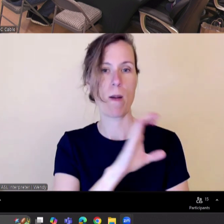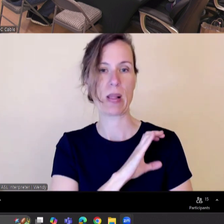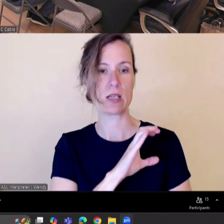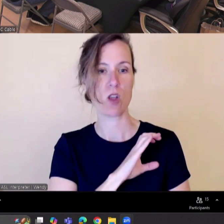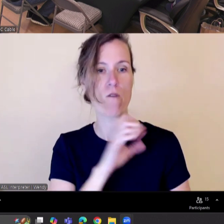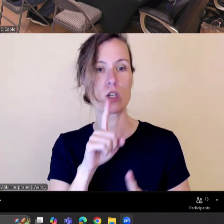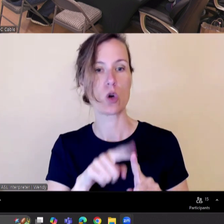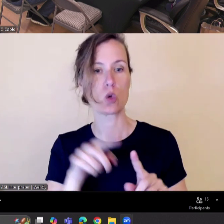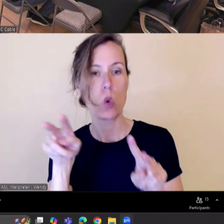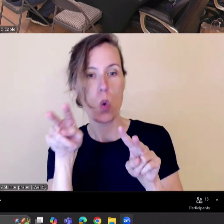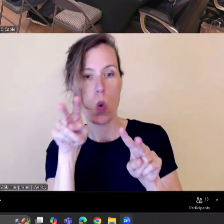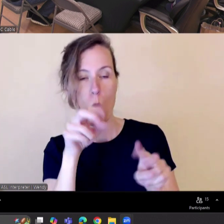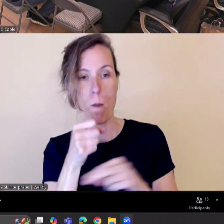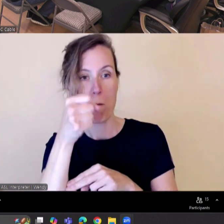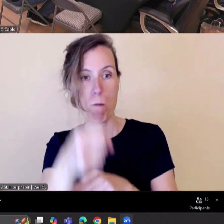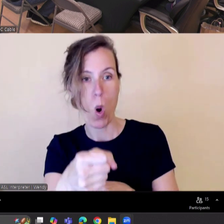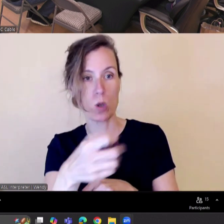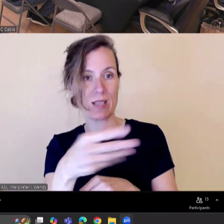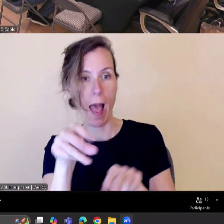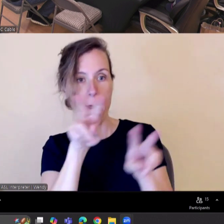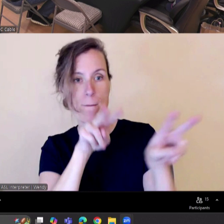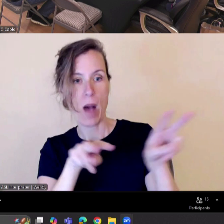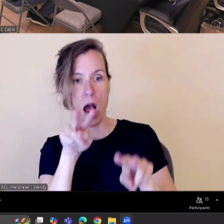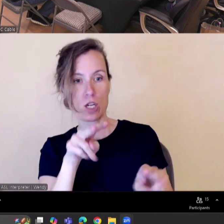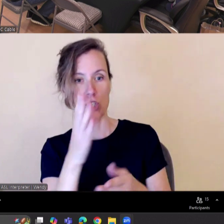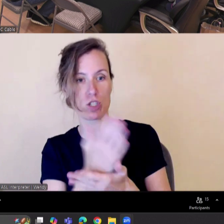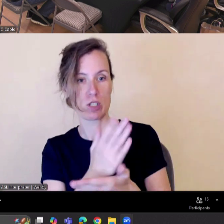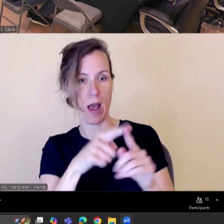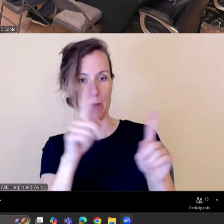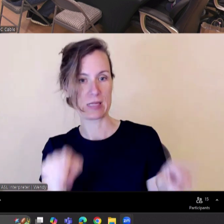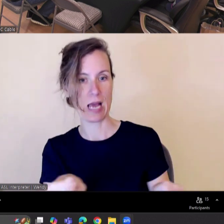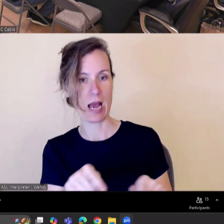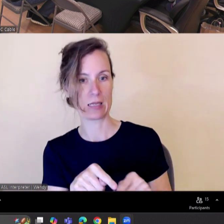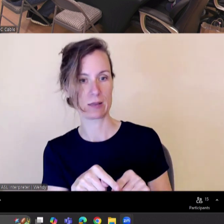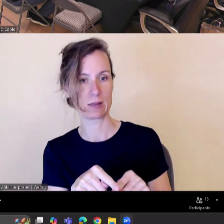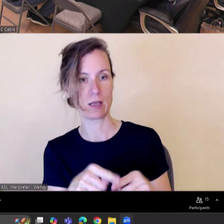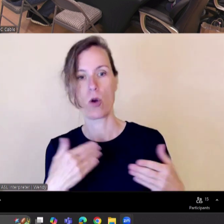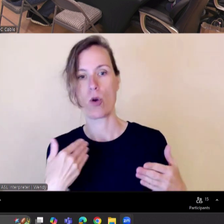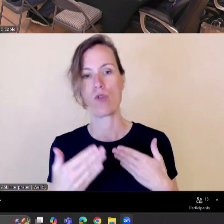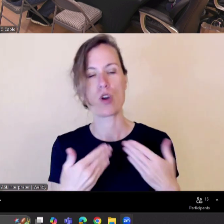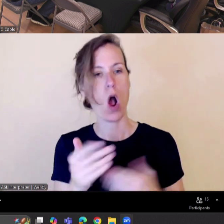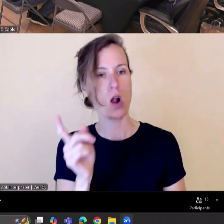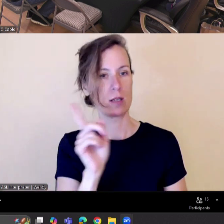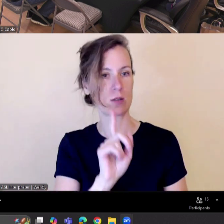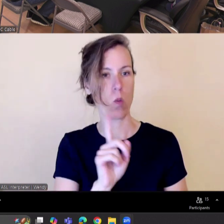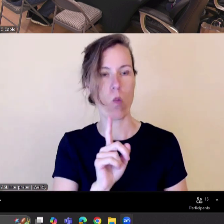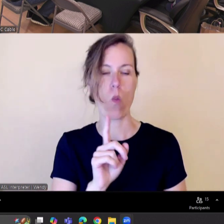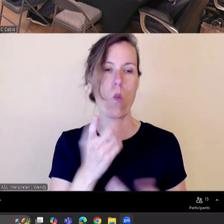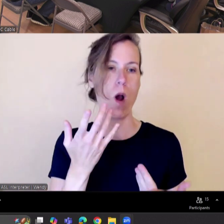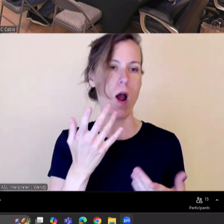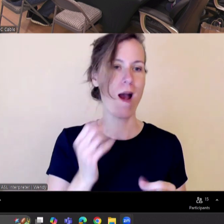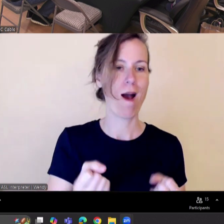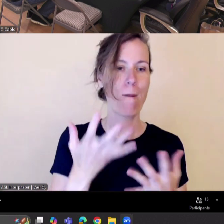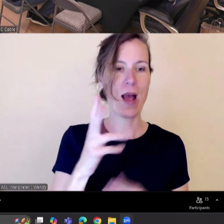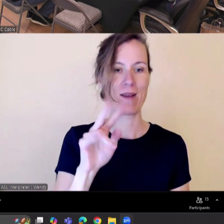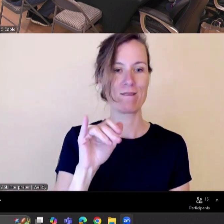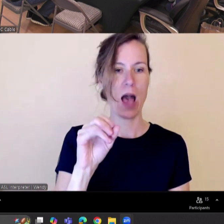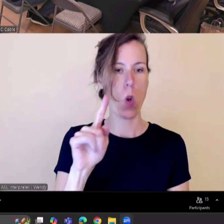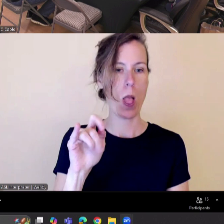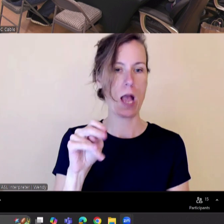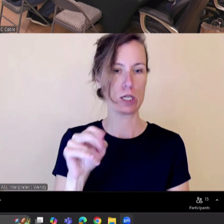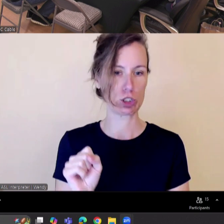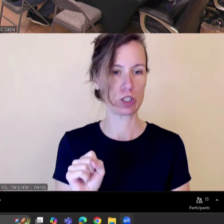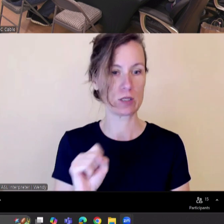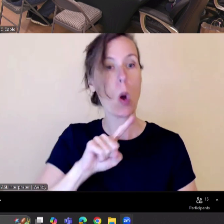or the level of violations, particularly when we have access to this type of technology to better serve